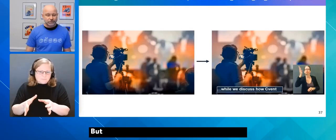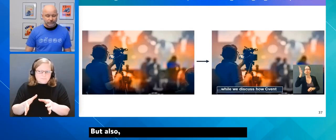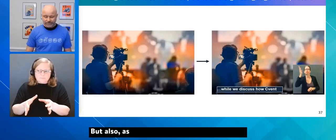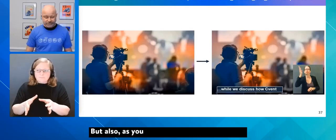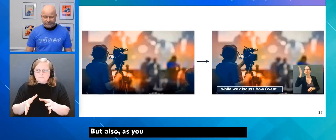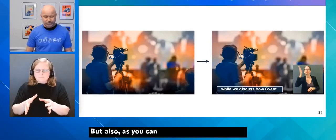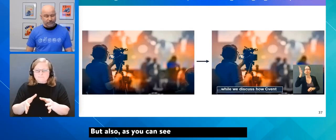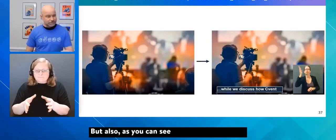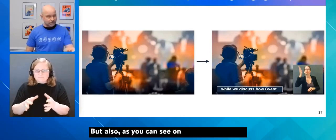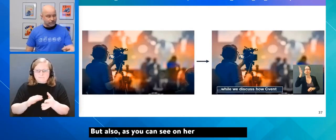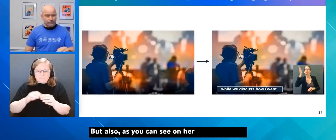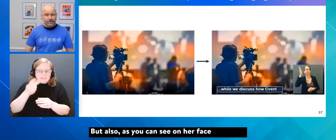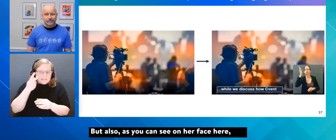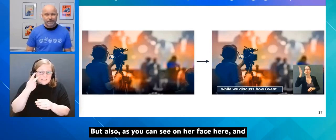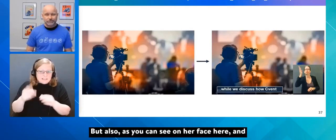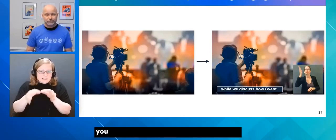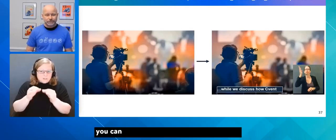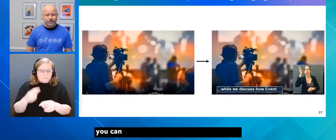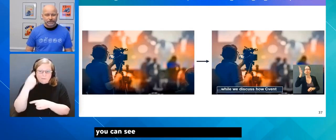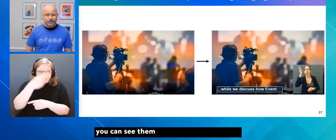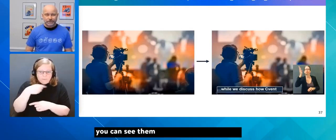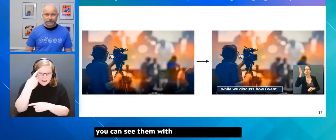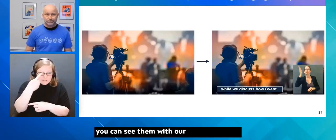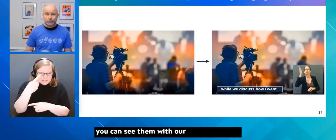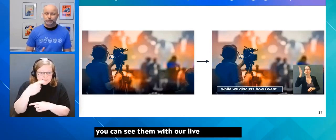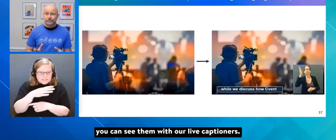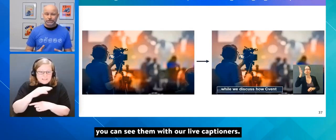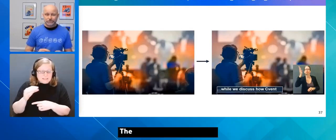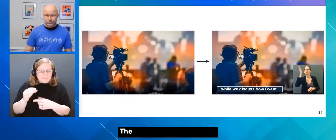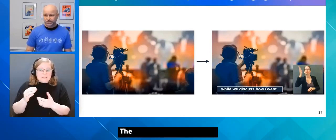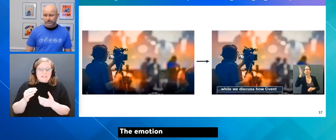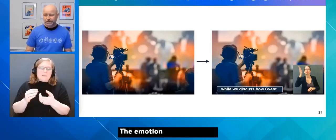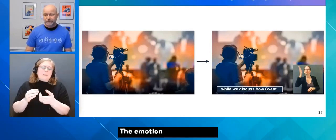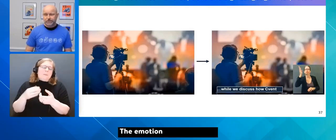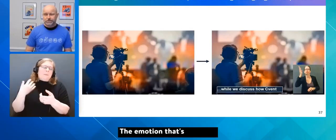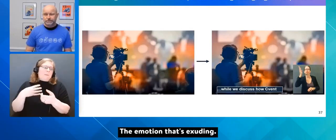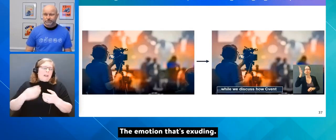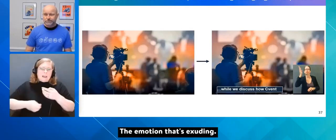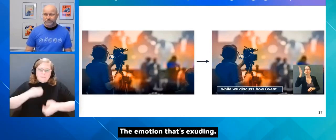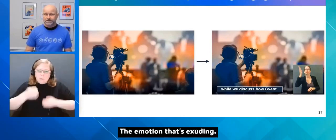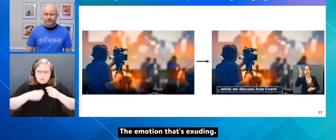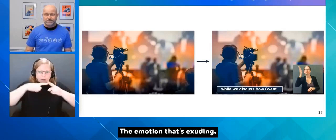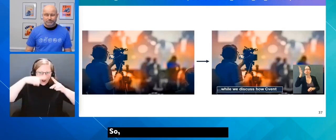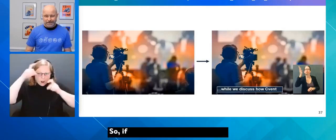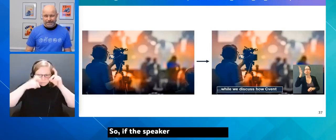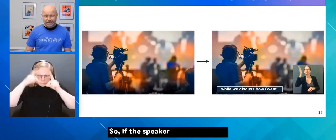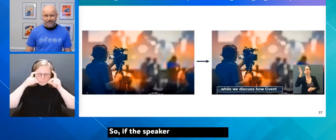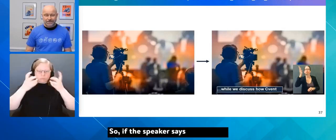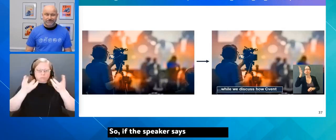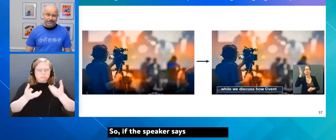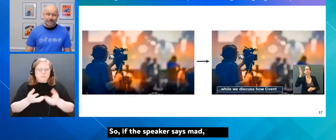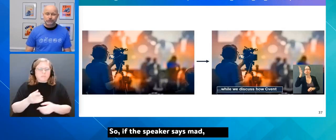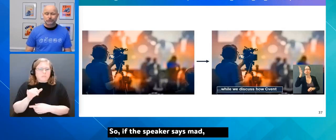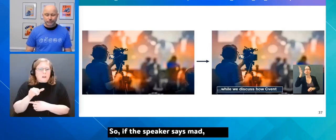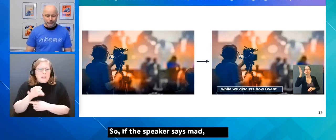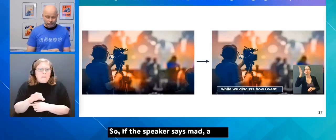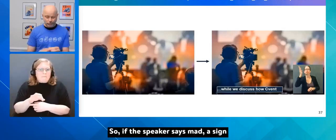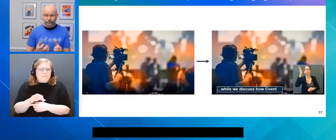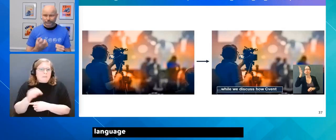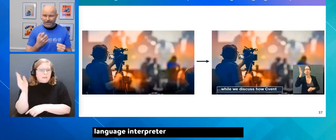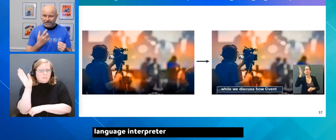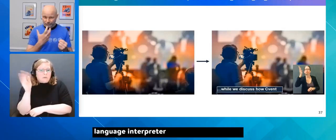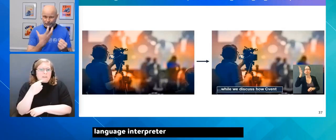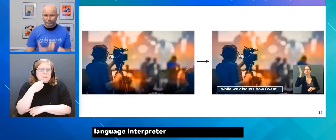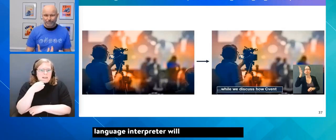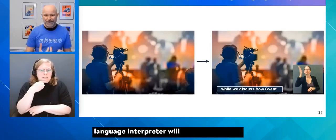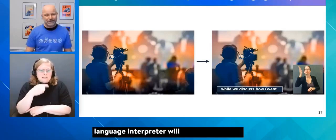as you can see on her face here, and you can see it with our live captioners, the emotion that's exuding. So if the speaker says mad, a sign language interpreter